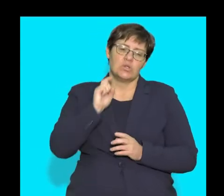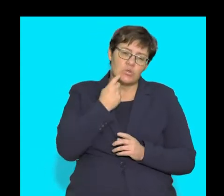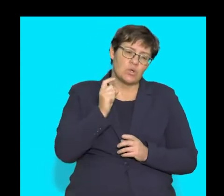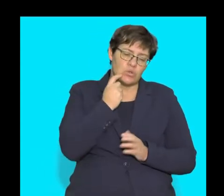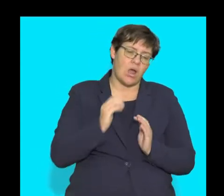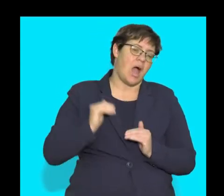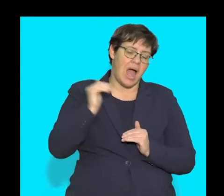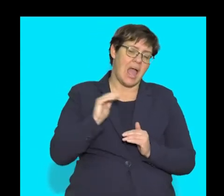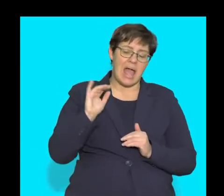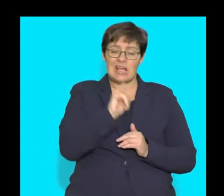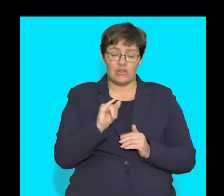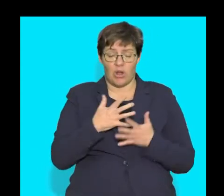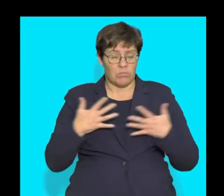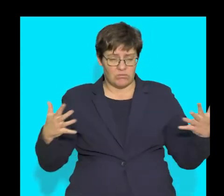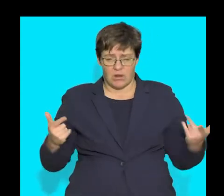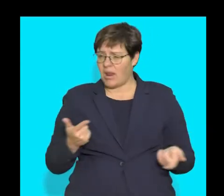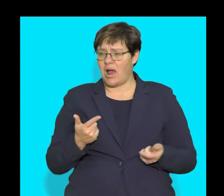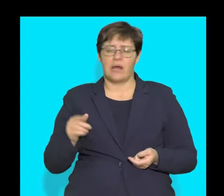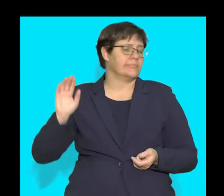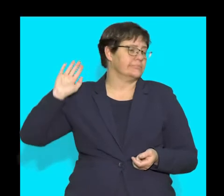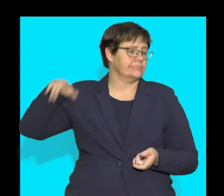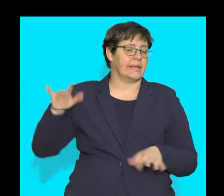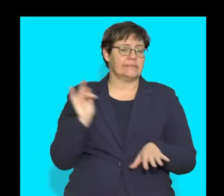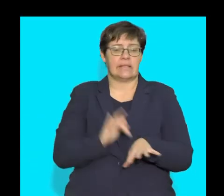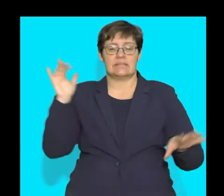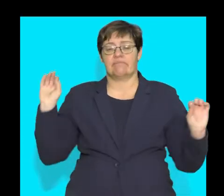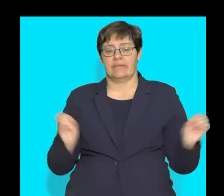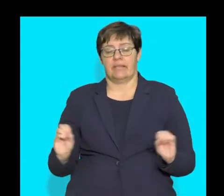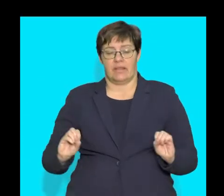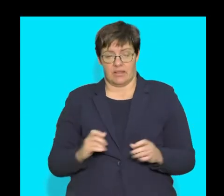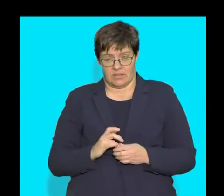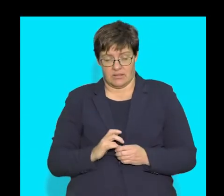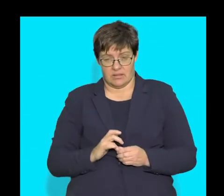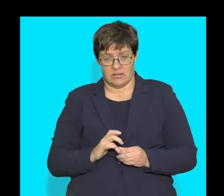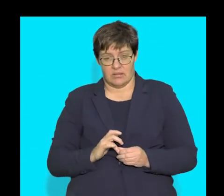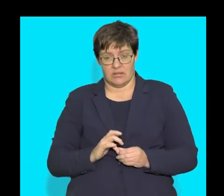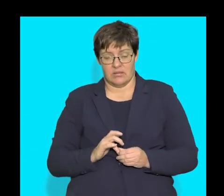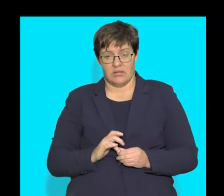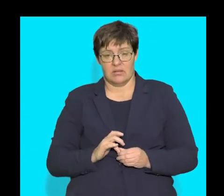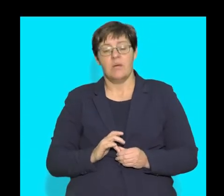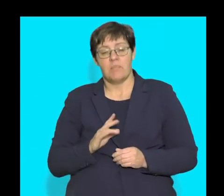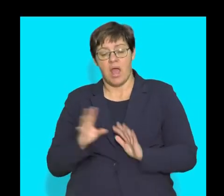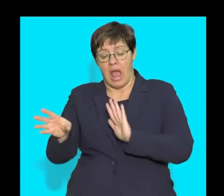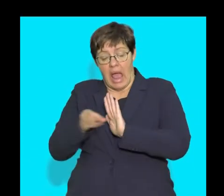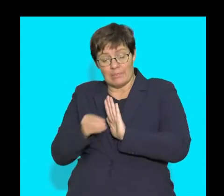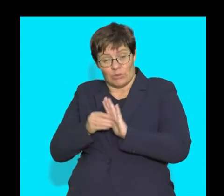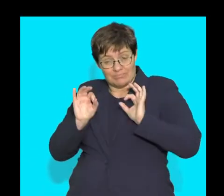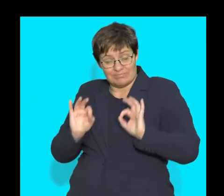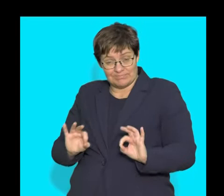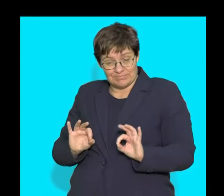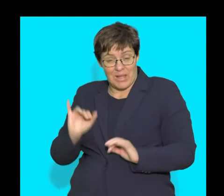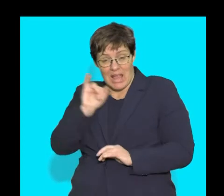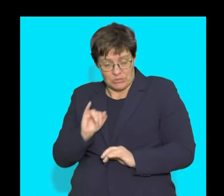excessive amounts of insulin, that these cells become desensitized and are not effectively absorbing the